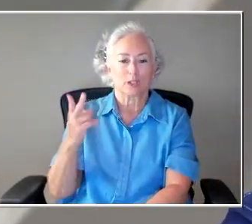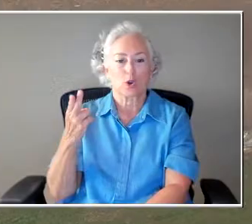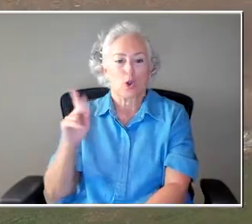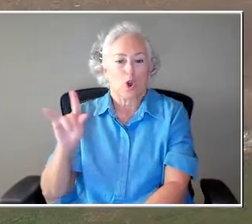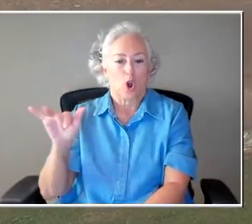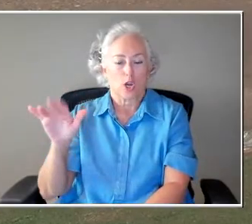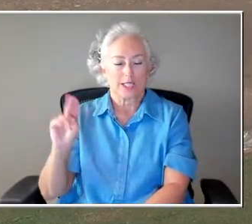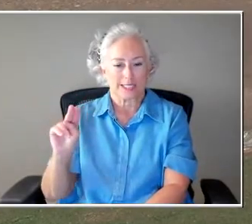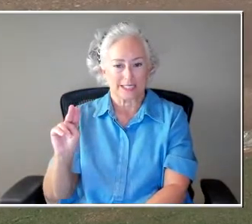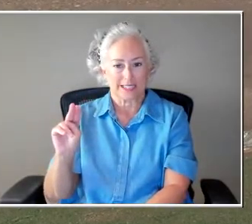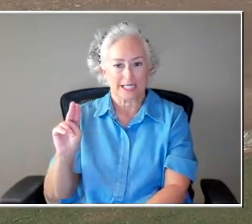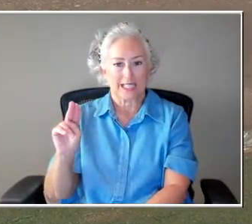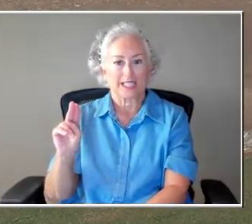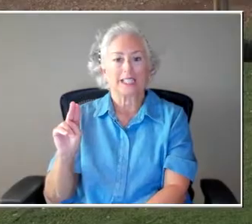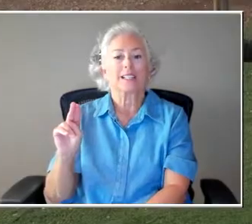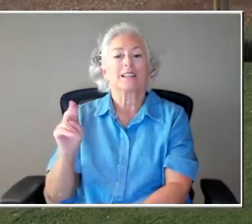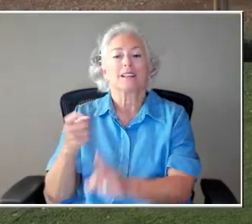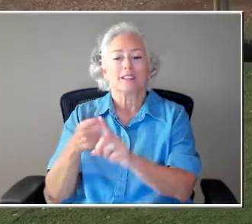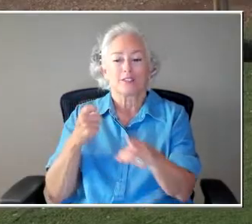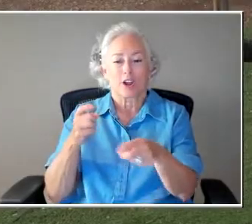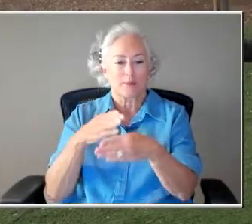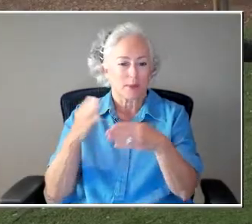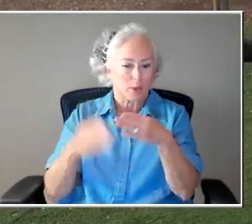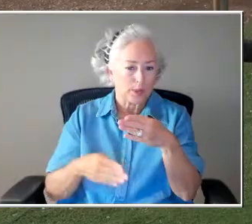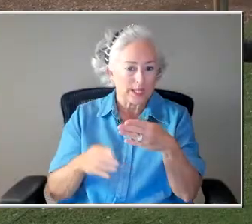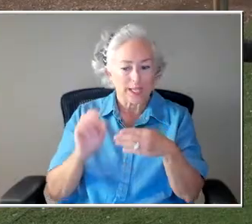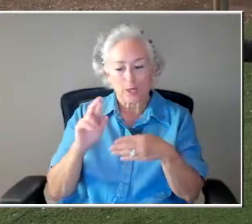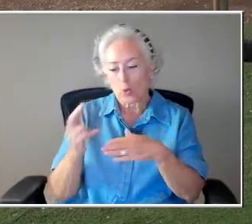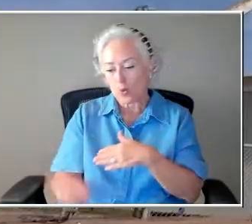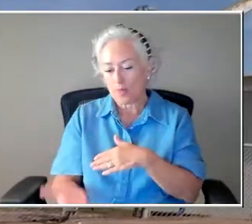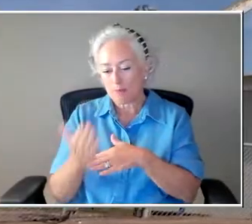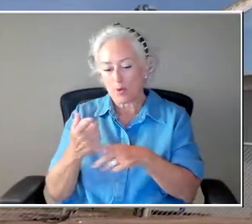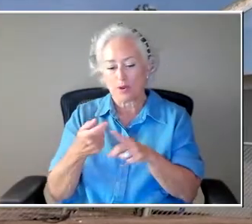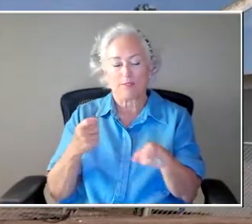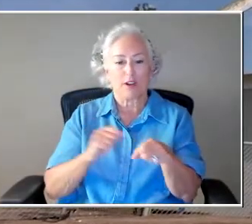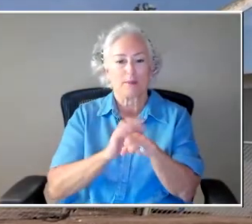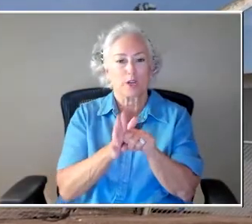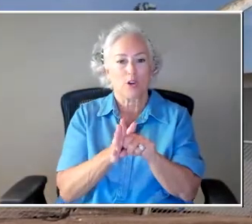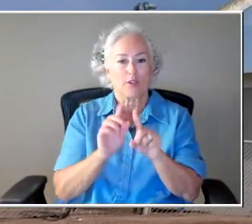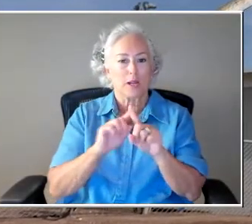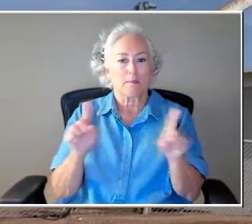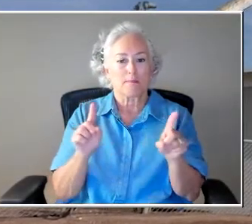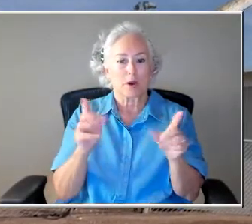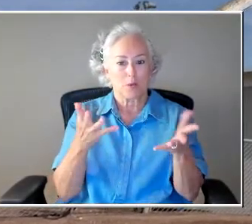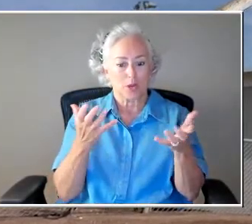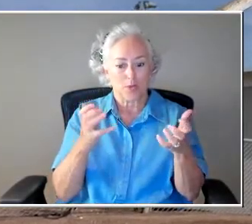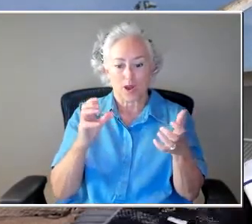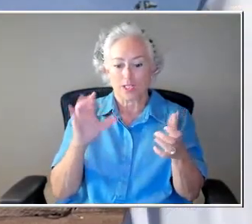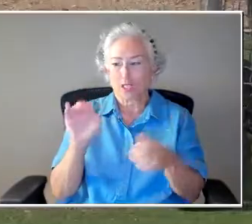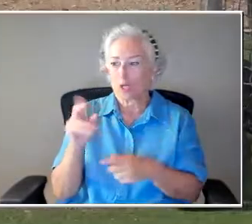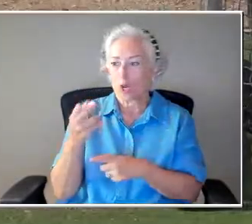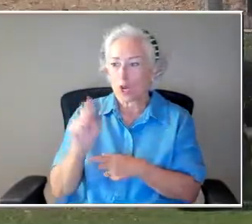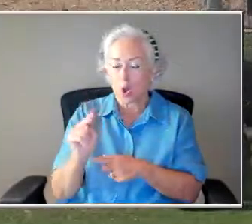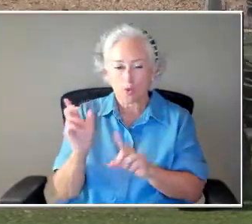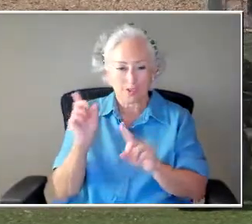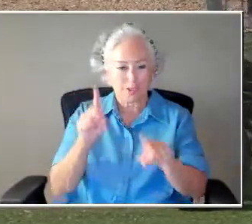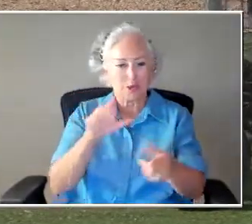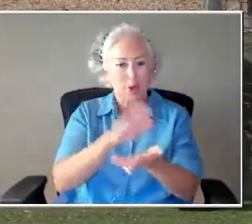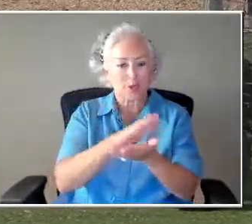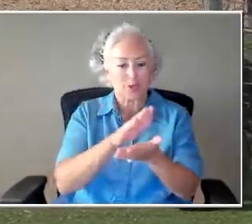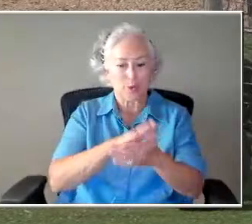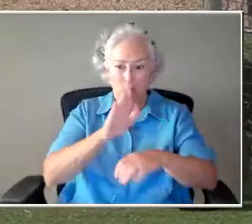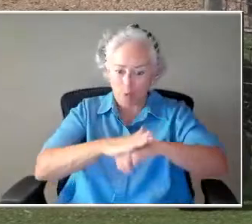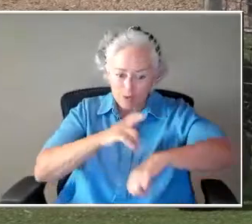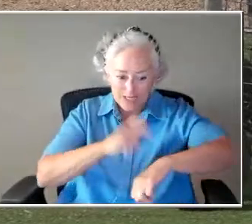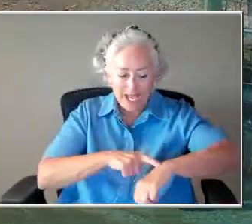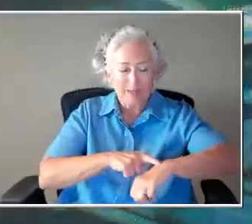in for him over the weekend and into the morning about COVID. But we want to get Cohen to school on time, so we're going to keep Dr.